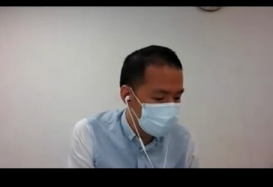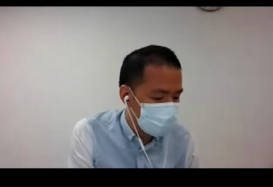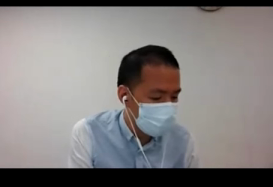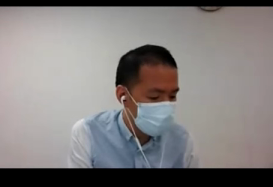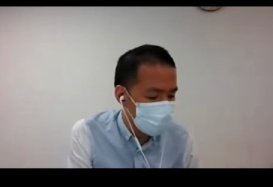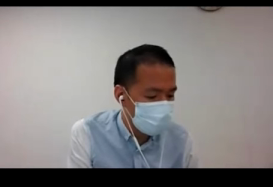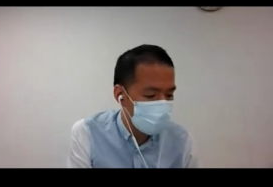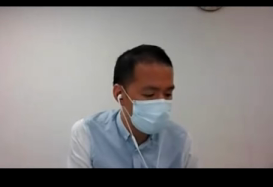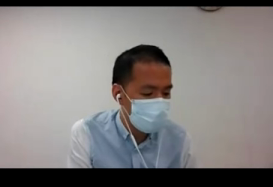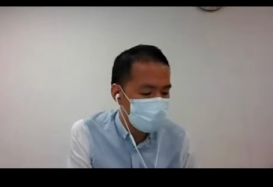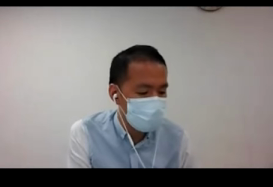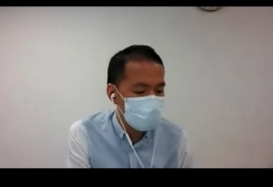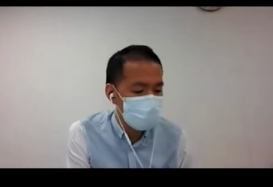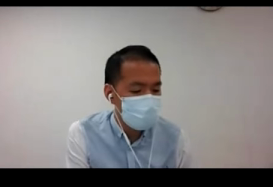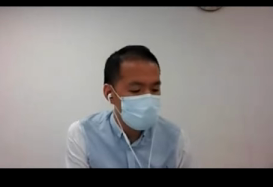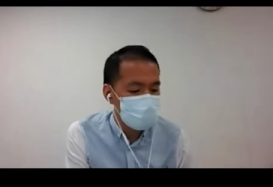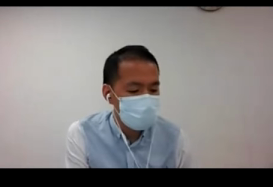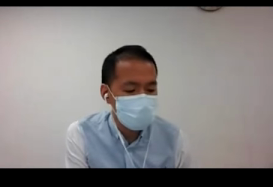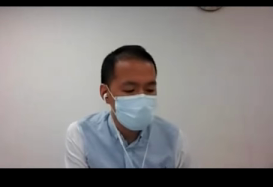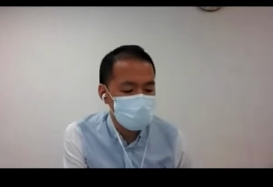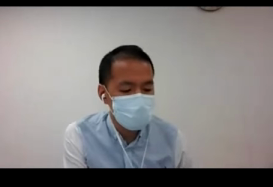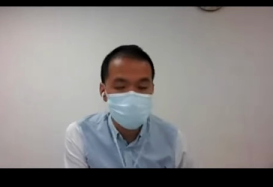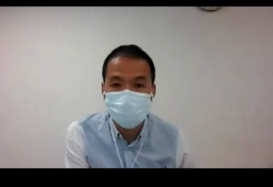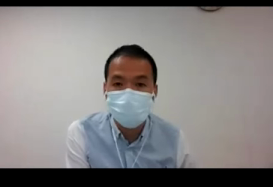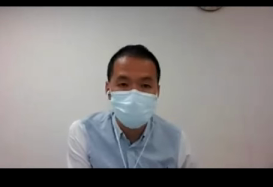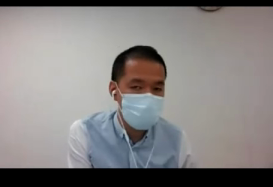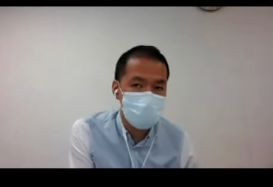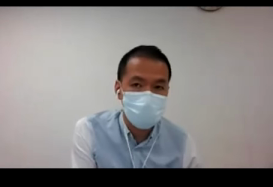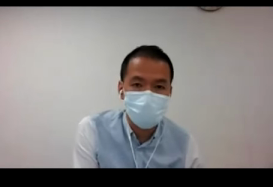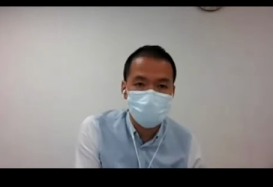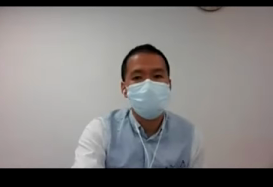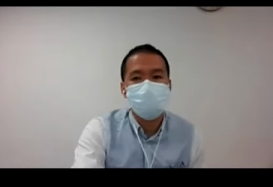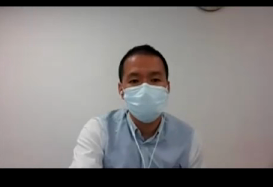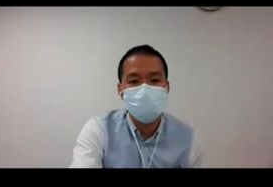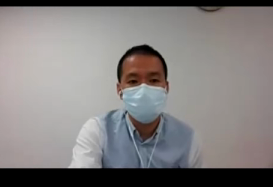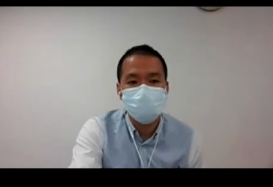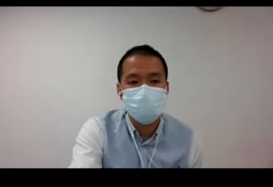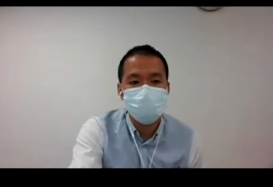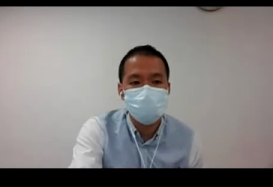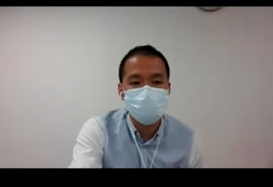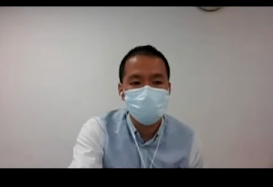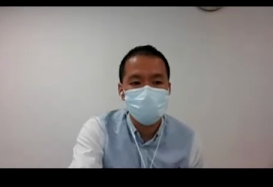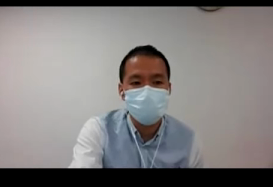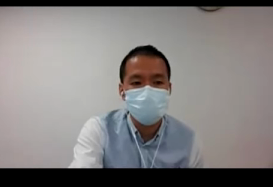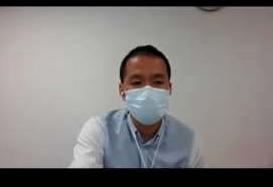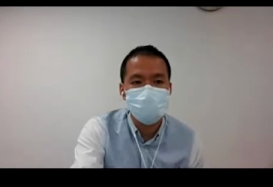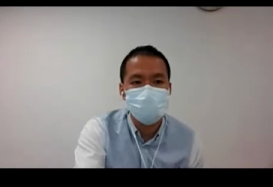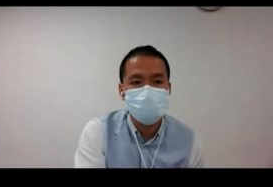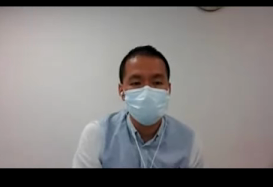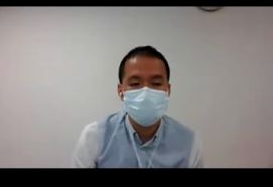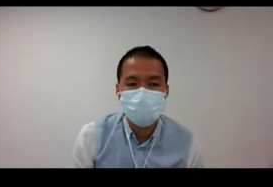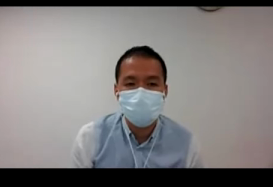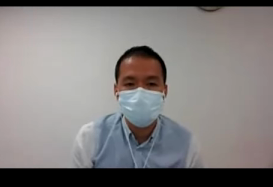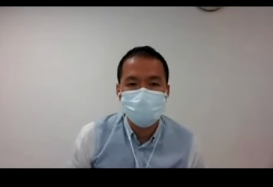Wallace is going to talk to us about leading and working with different health systems in Africa. Good afternoon, everyone. This is Lee Wallace. I'm